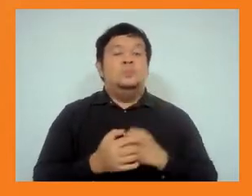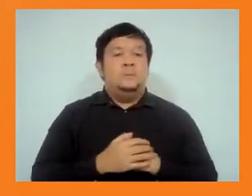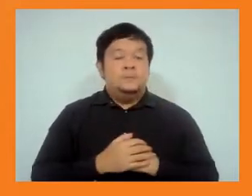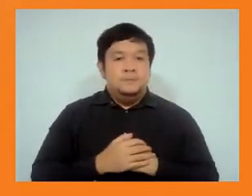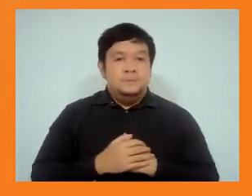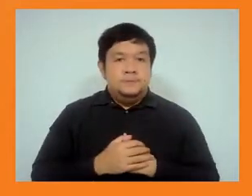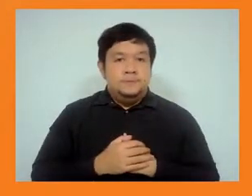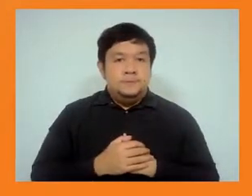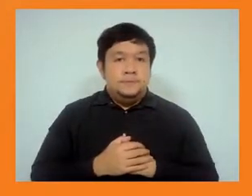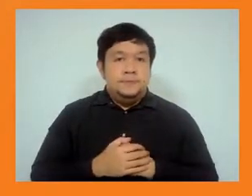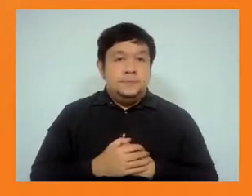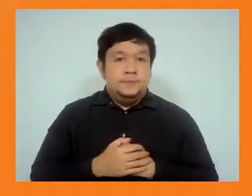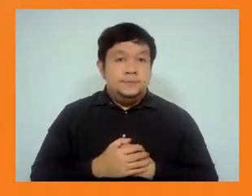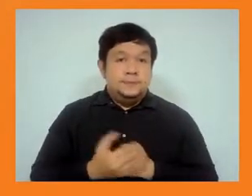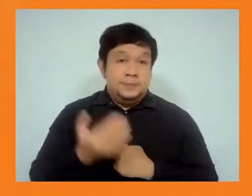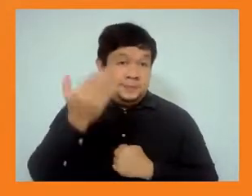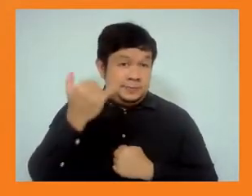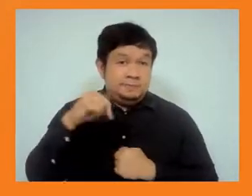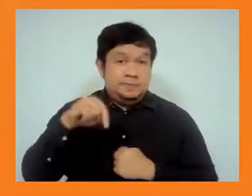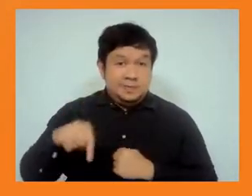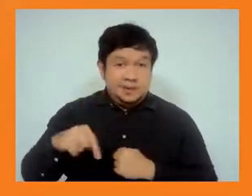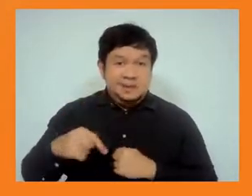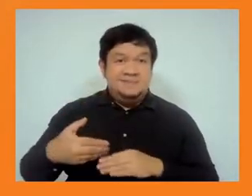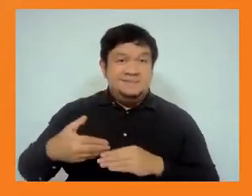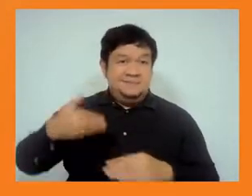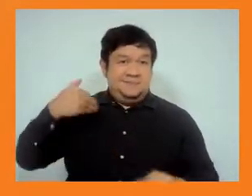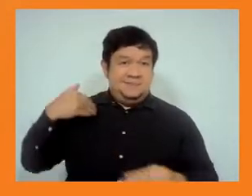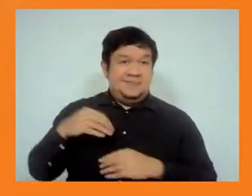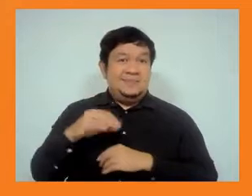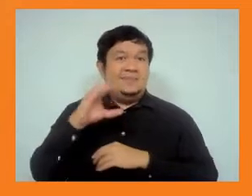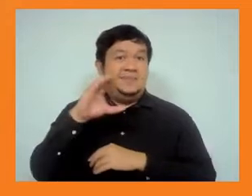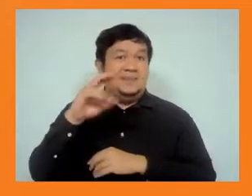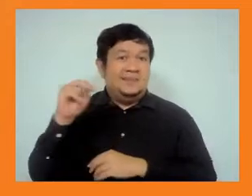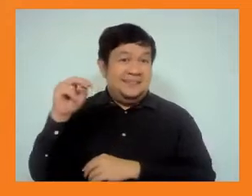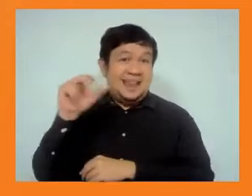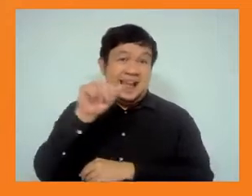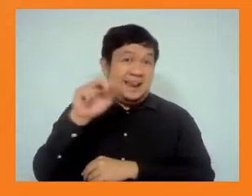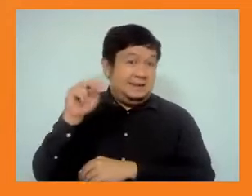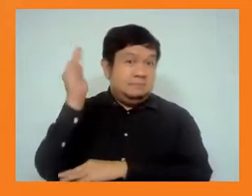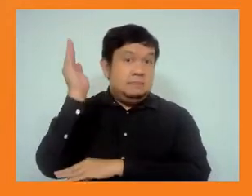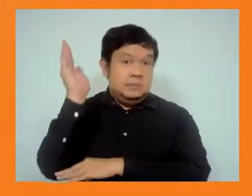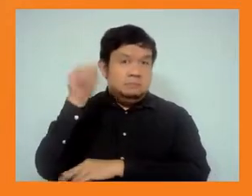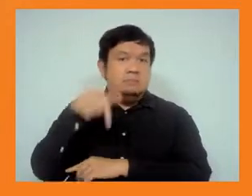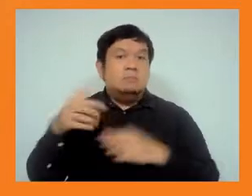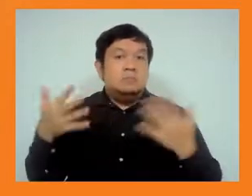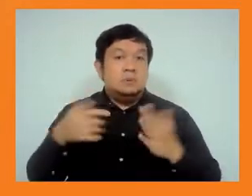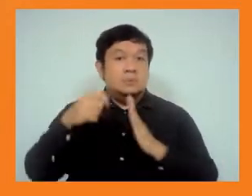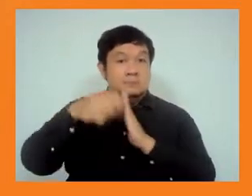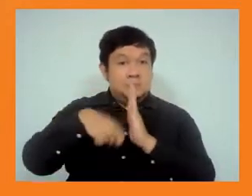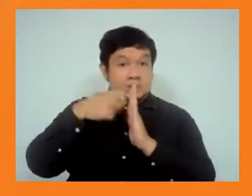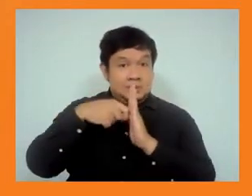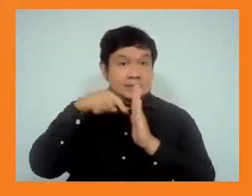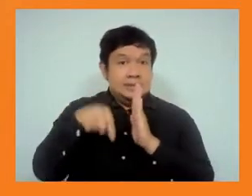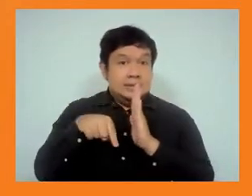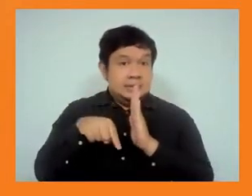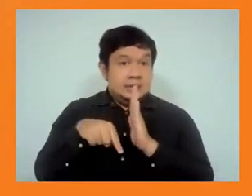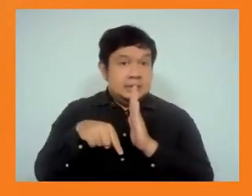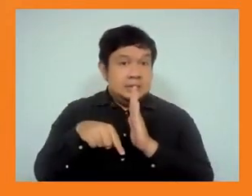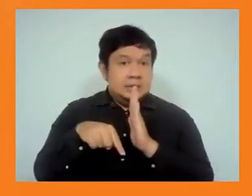our cityscape of Bangalore, the lung spaces and urban diversity, biodiversity, and rendering us all the